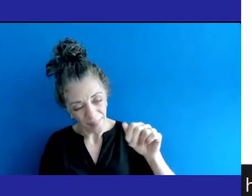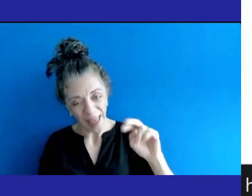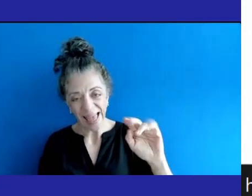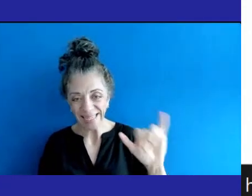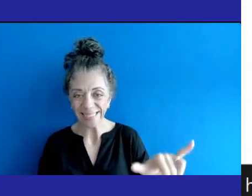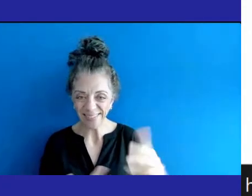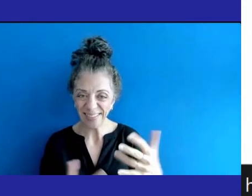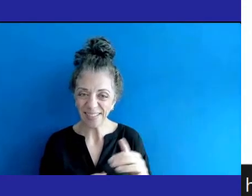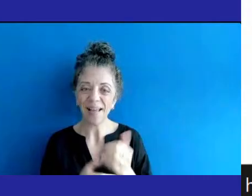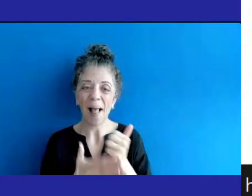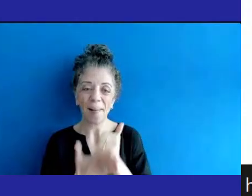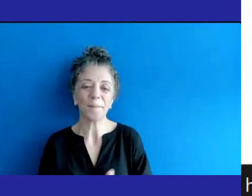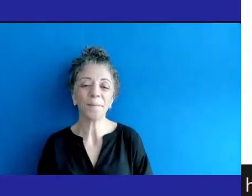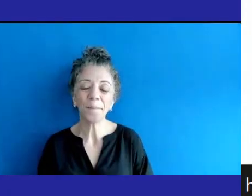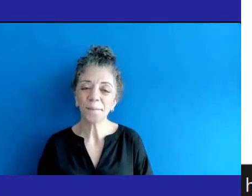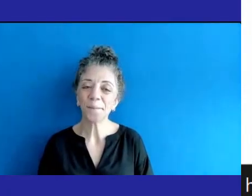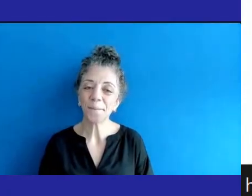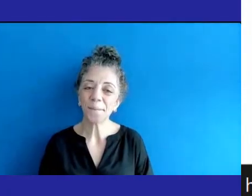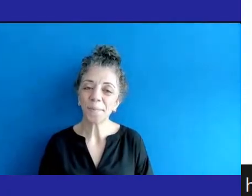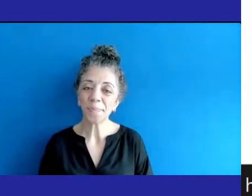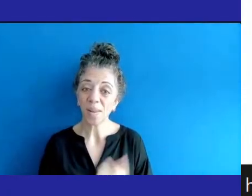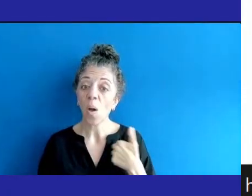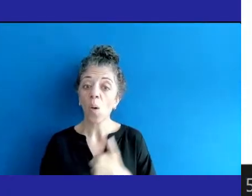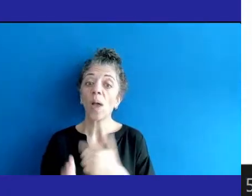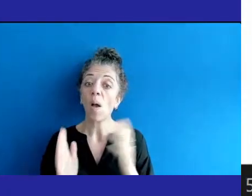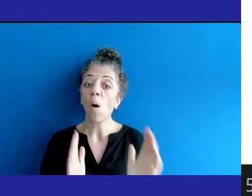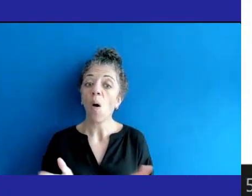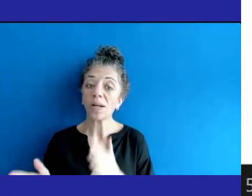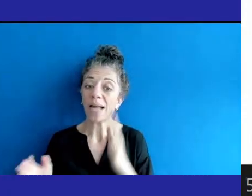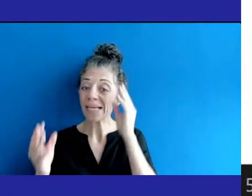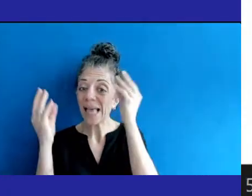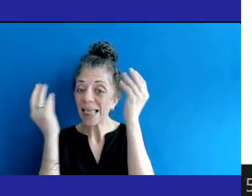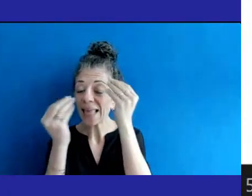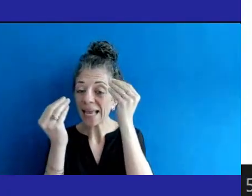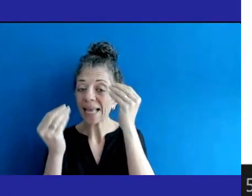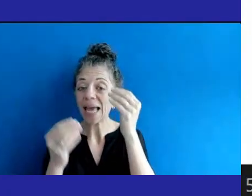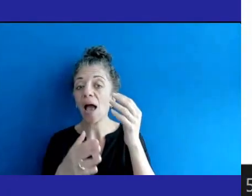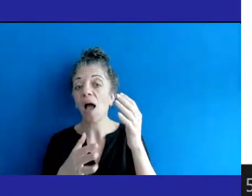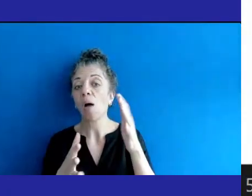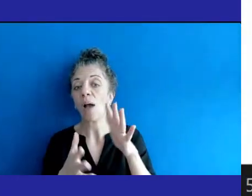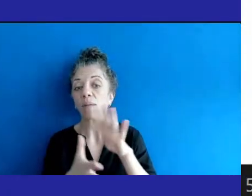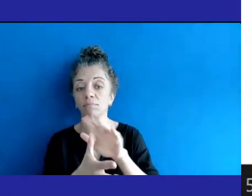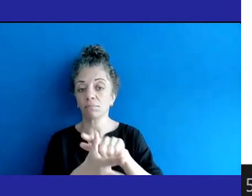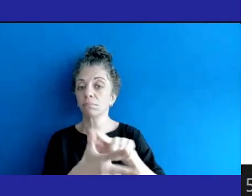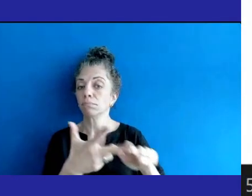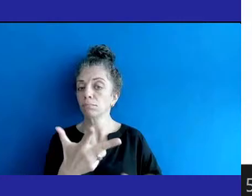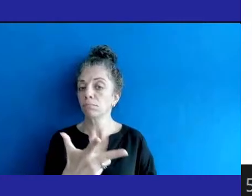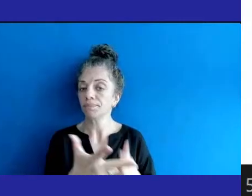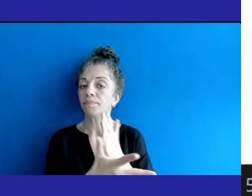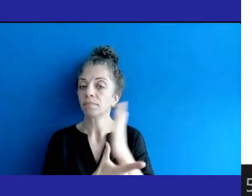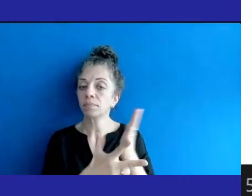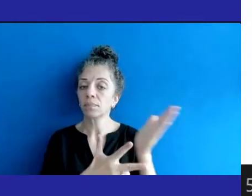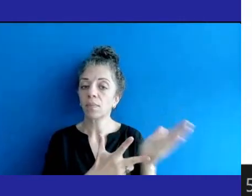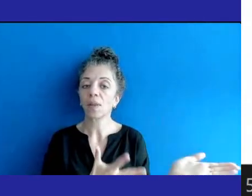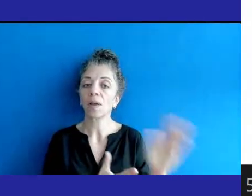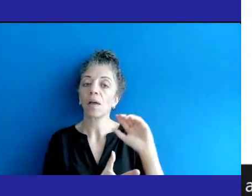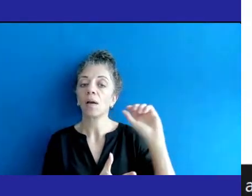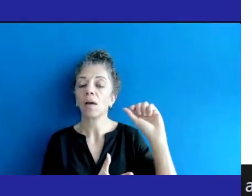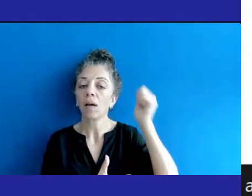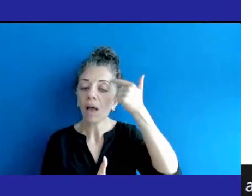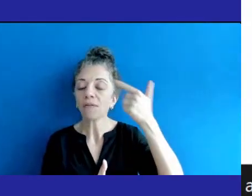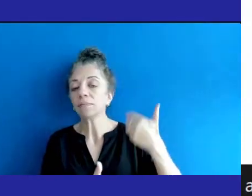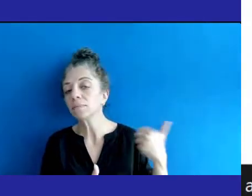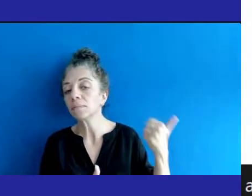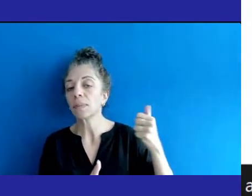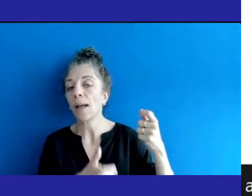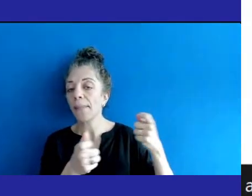We organize all of our thinking around our affiliation agreements in 3 major domains: our governance and management of them, the financial implications of